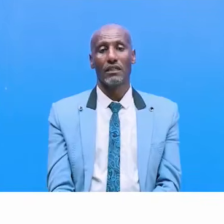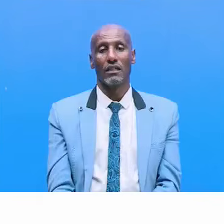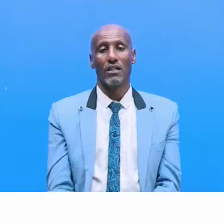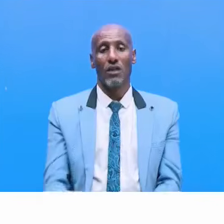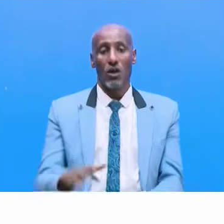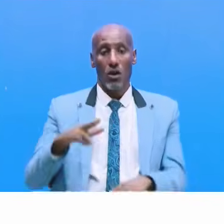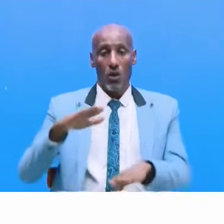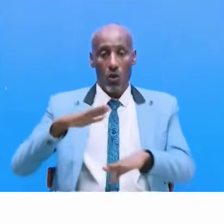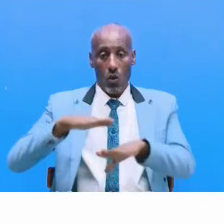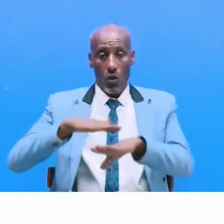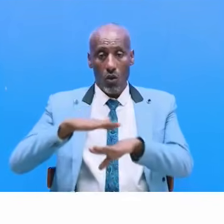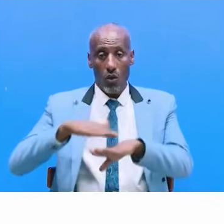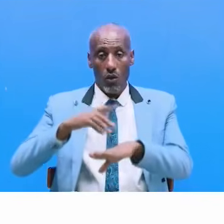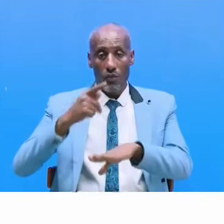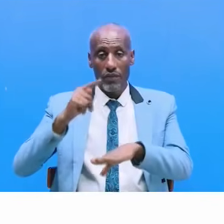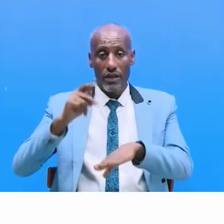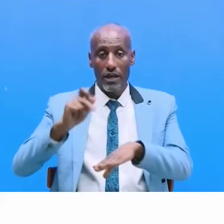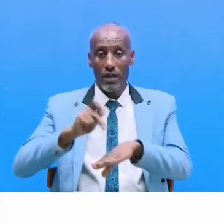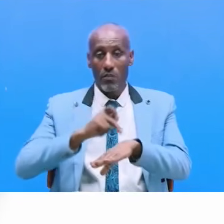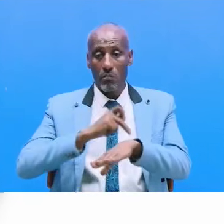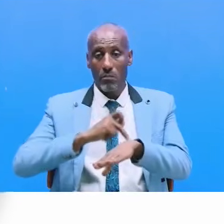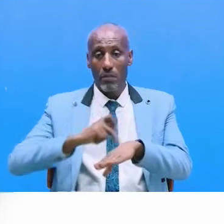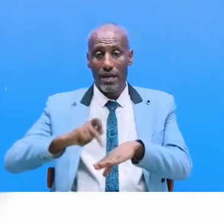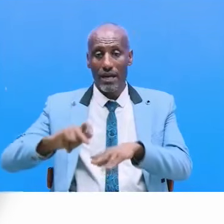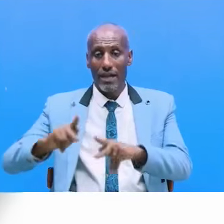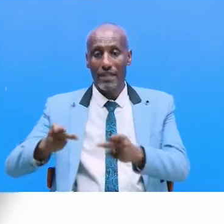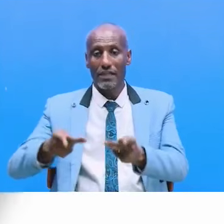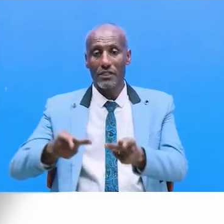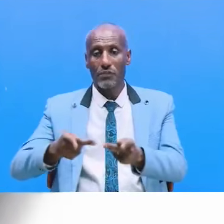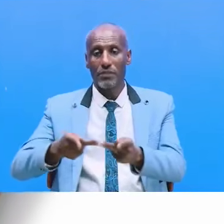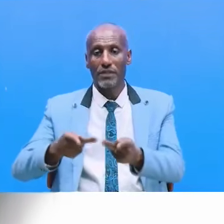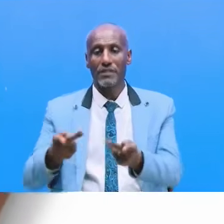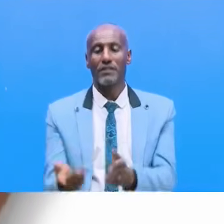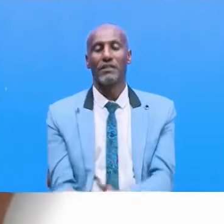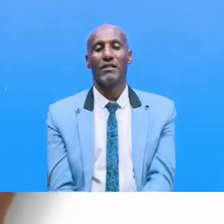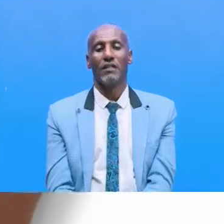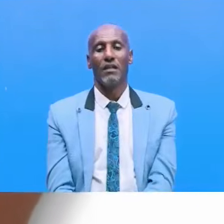on the blank space.